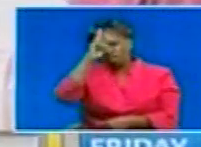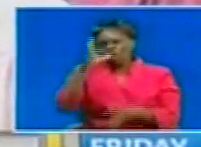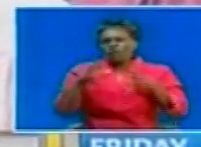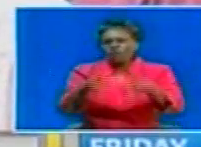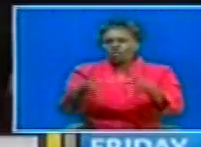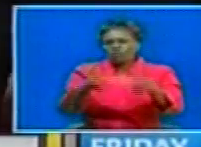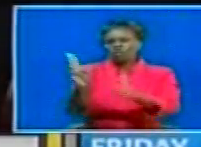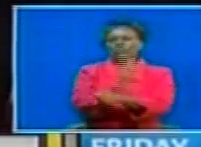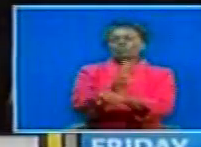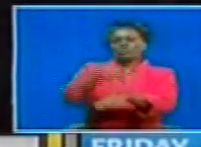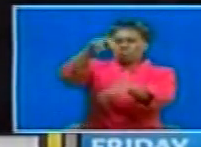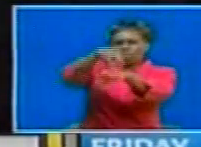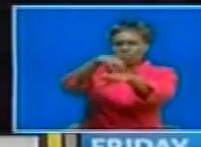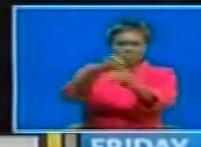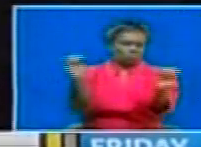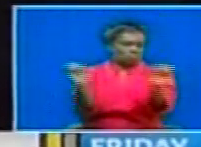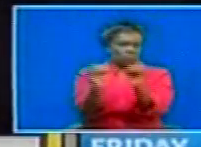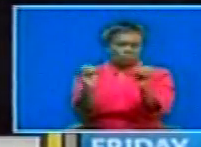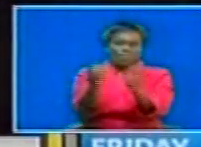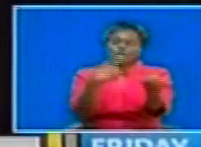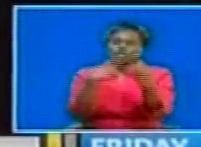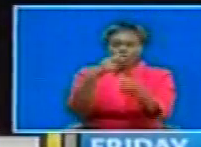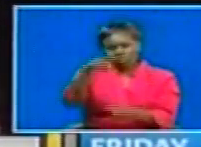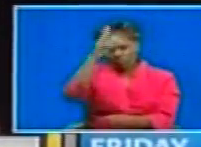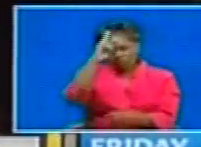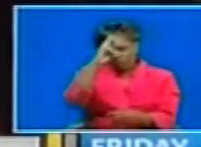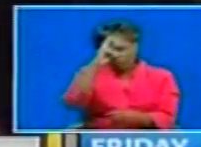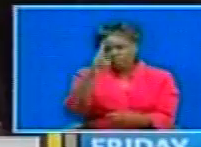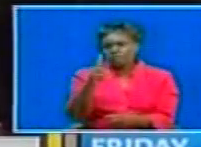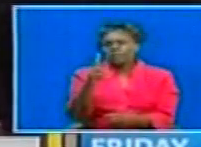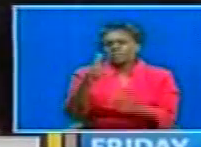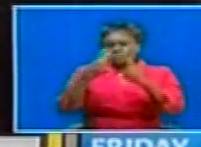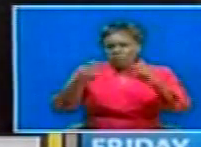katika misikiti yetu. The Inspector General of Police David Kimayo has warned